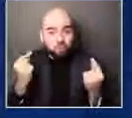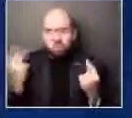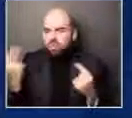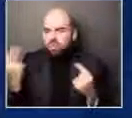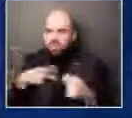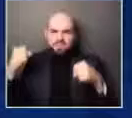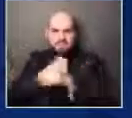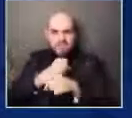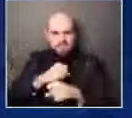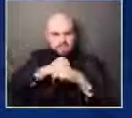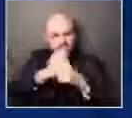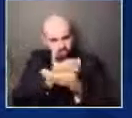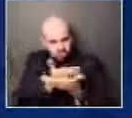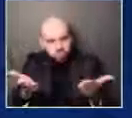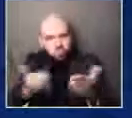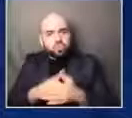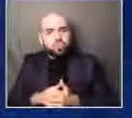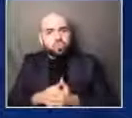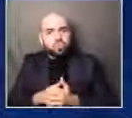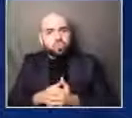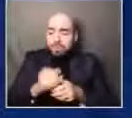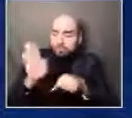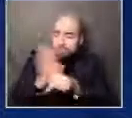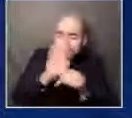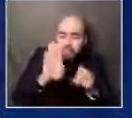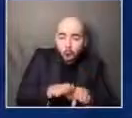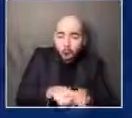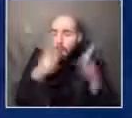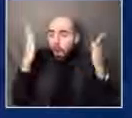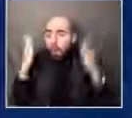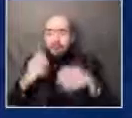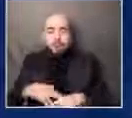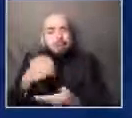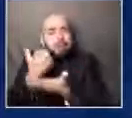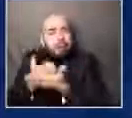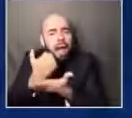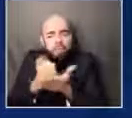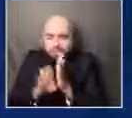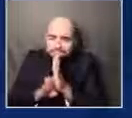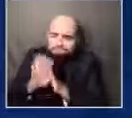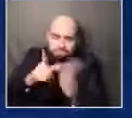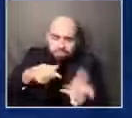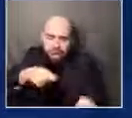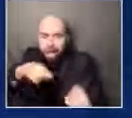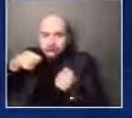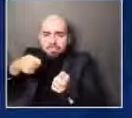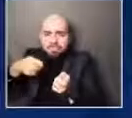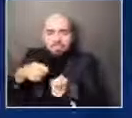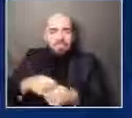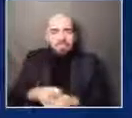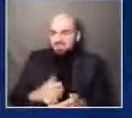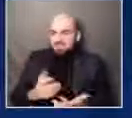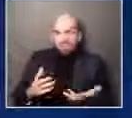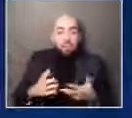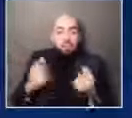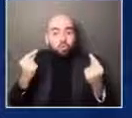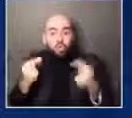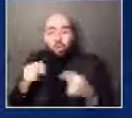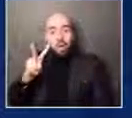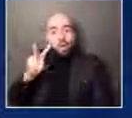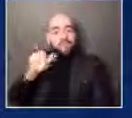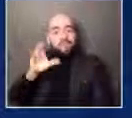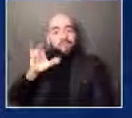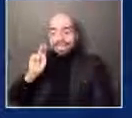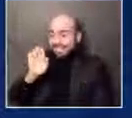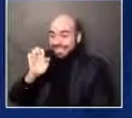businesses growing, and our economy running at full speed again, and to get an approved vaccine manufactured and distributed as quickly